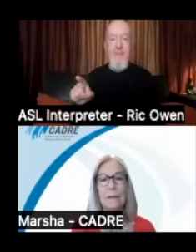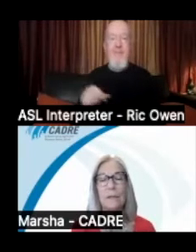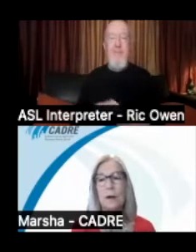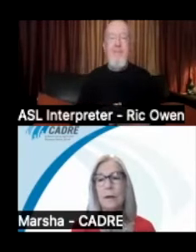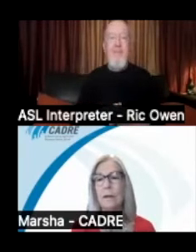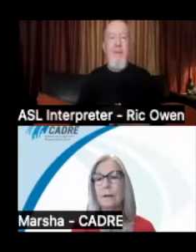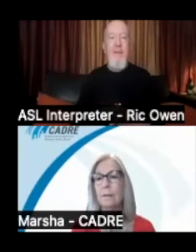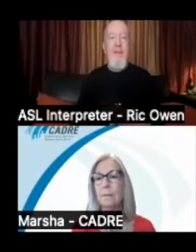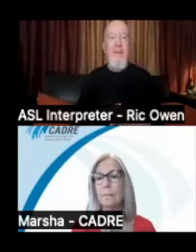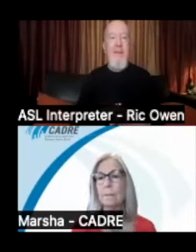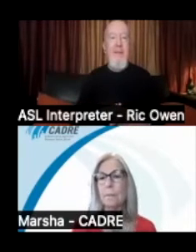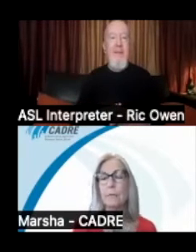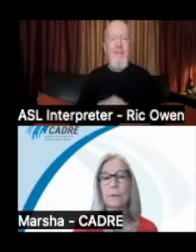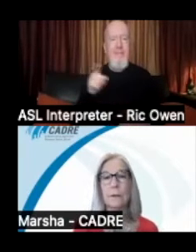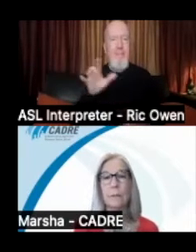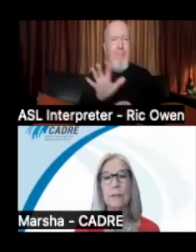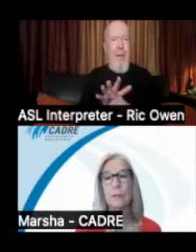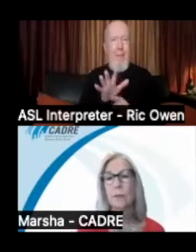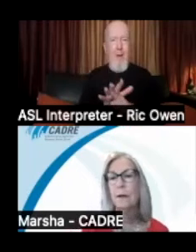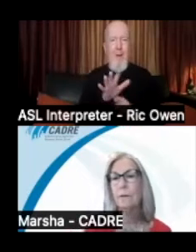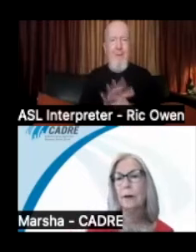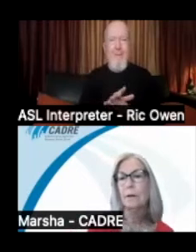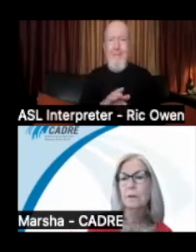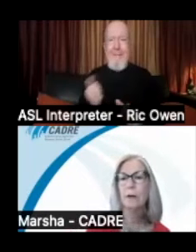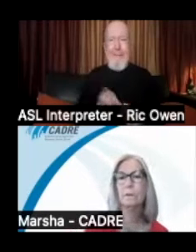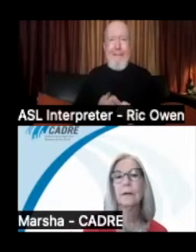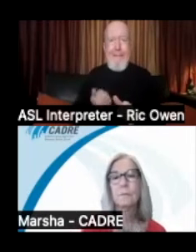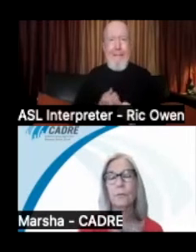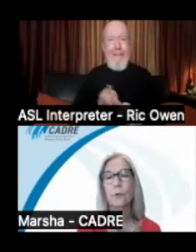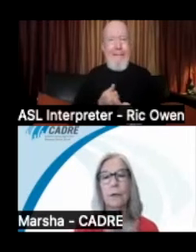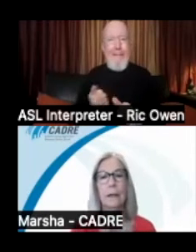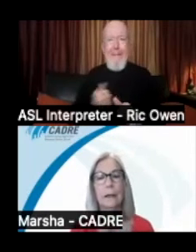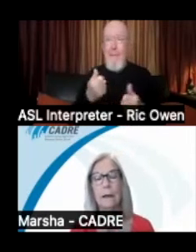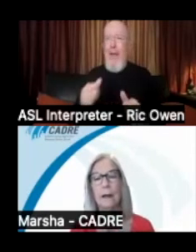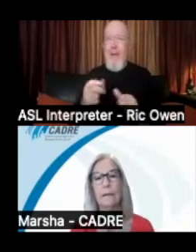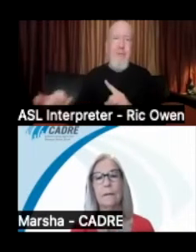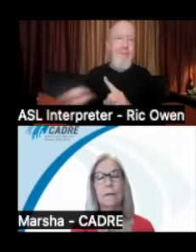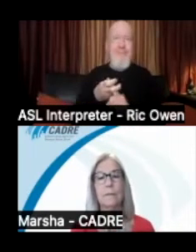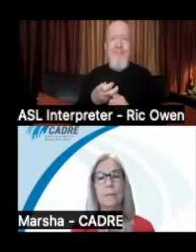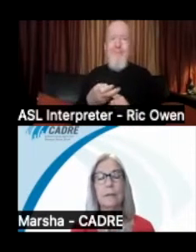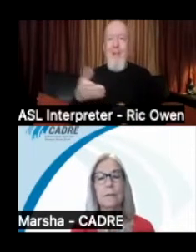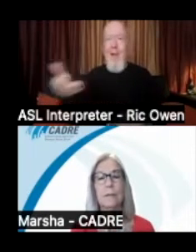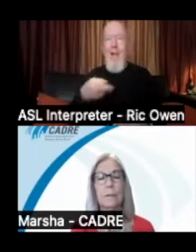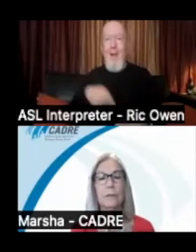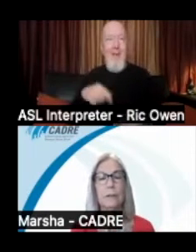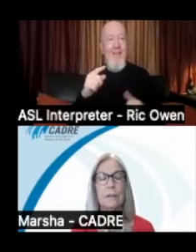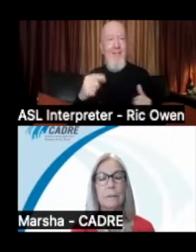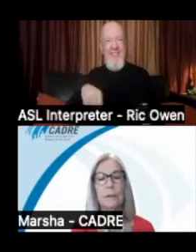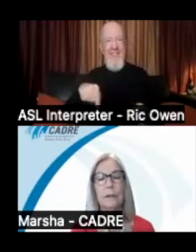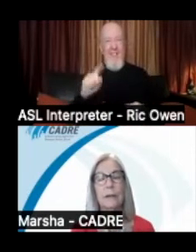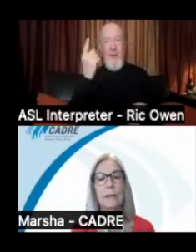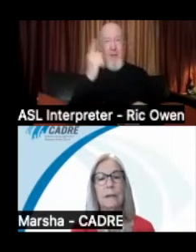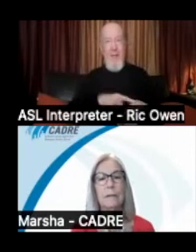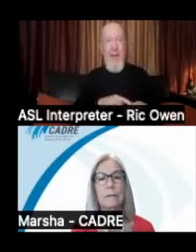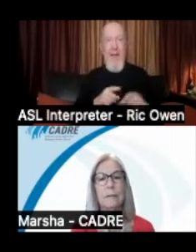I wouldn't say it's hard to get her, but for some reason we've never had her talk with us before, and I think that's been a missed opportunity. So I'm